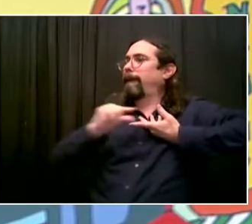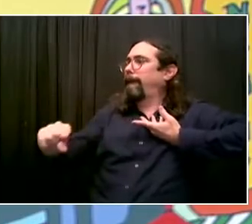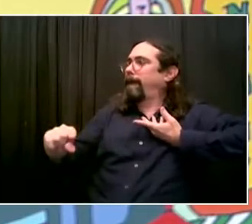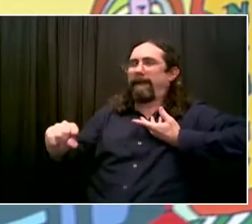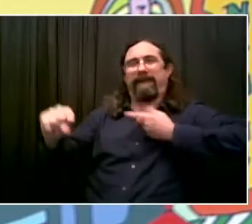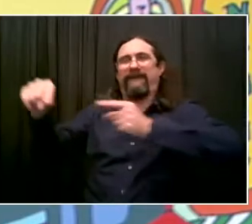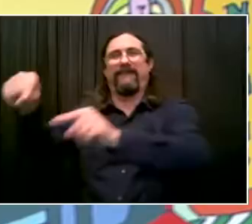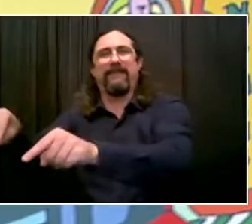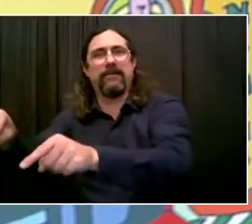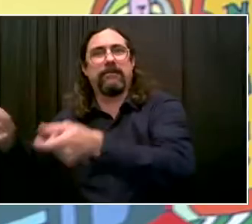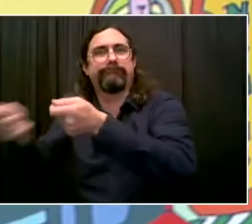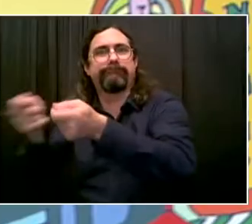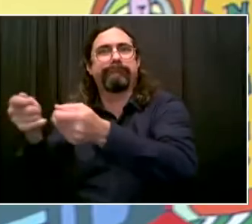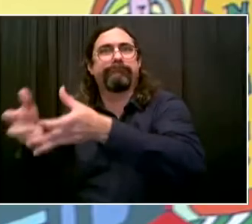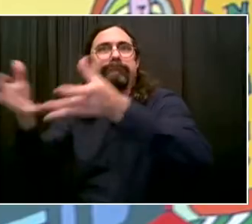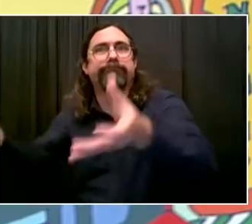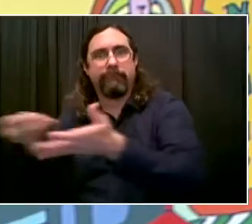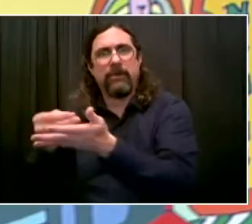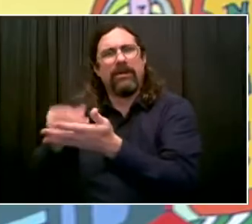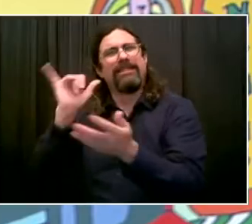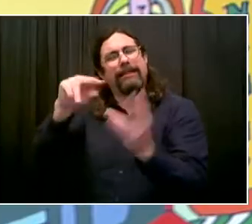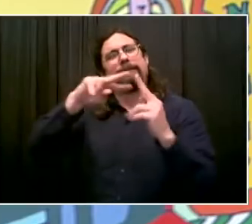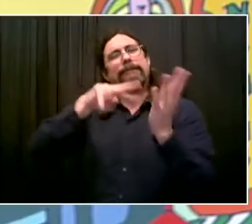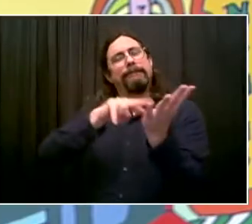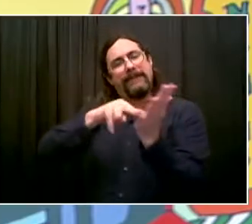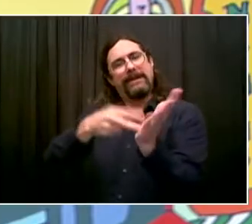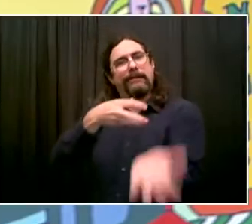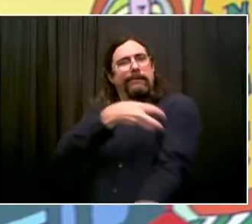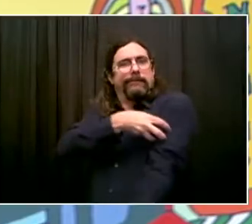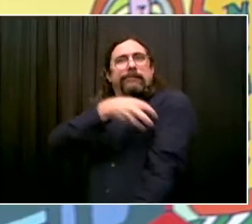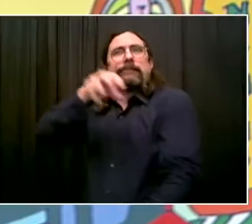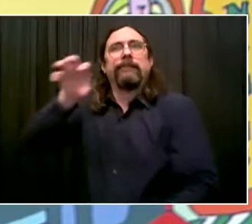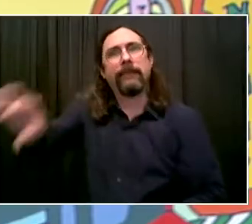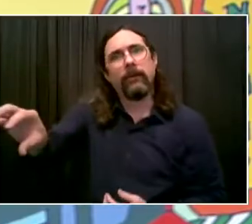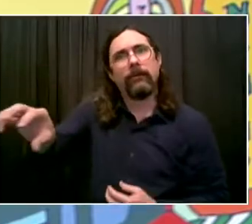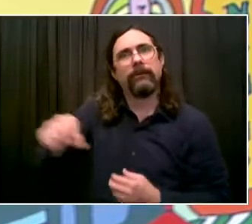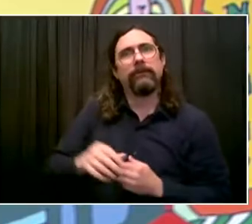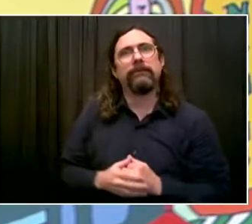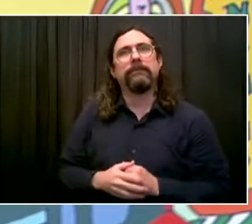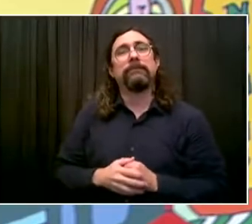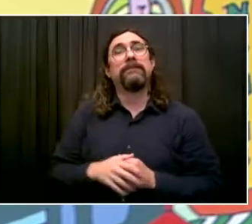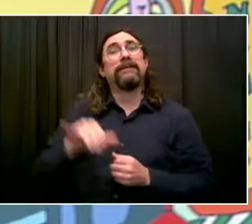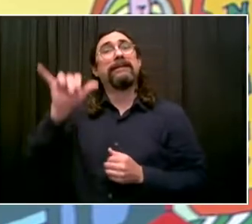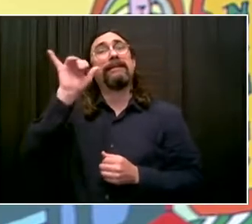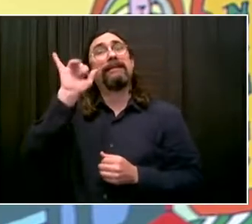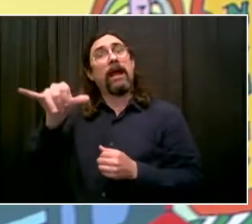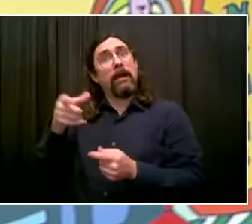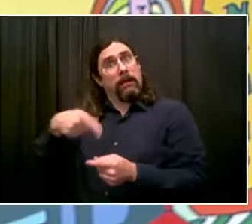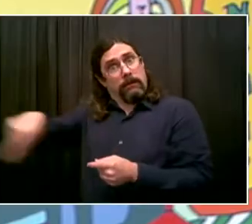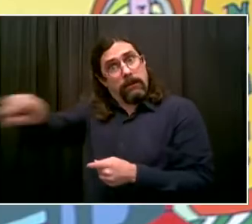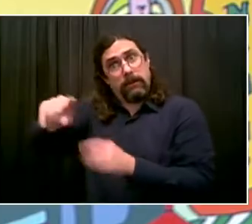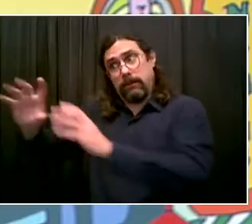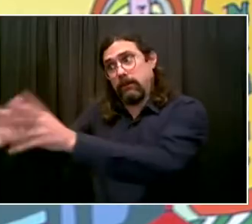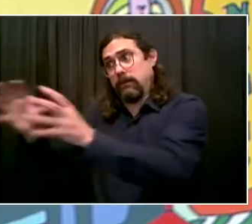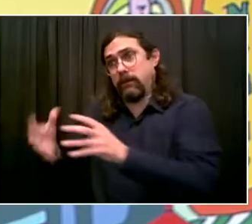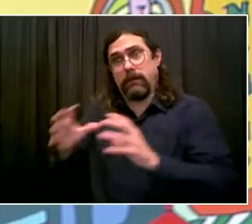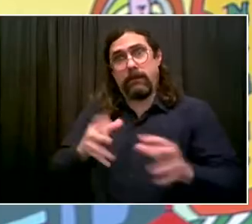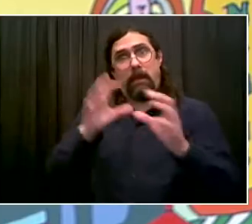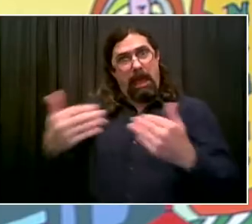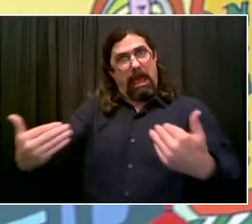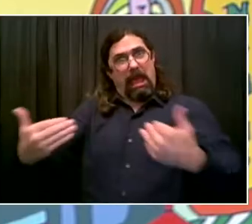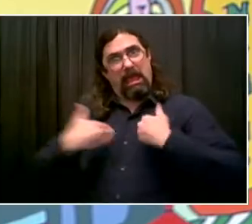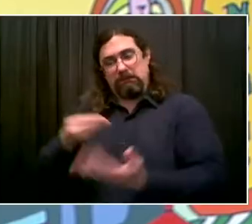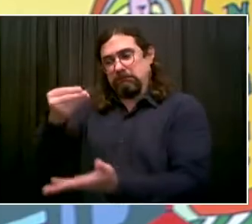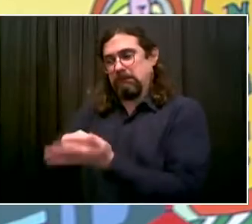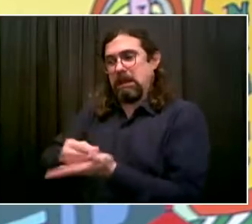If we're serious about social change, let's empower people who have the know-how, who have the vision, who have the experience, who have the feeling